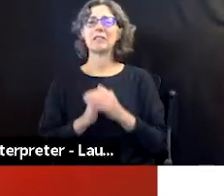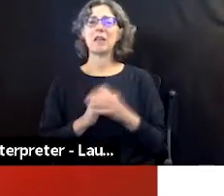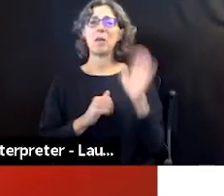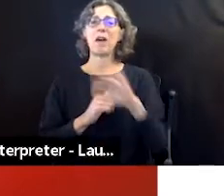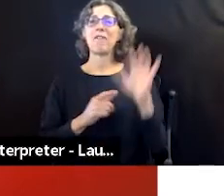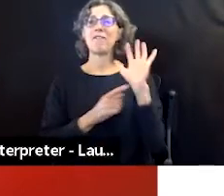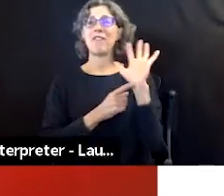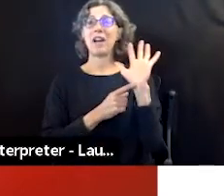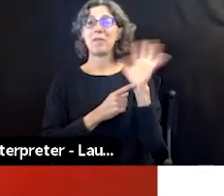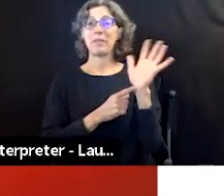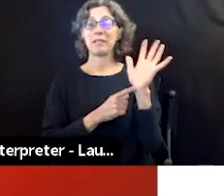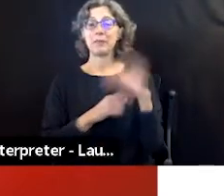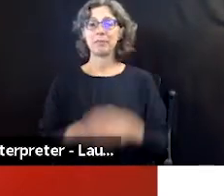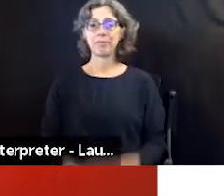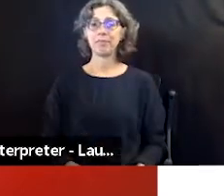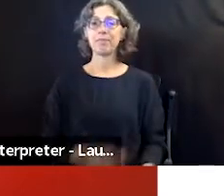5 minutes.